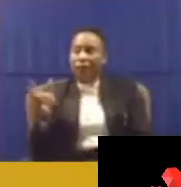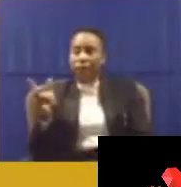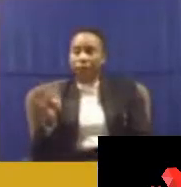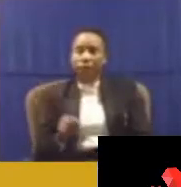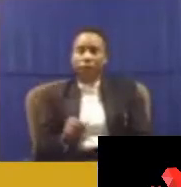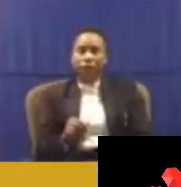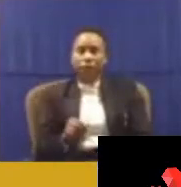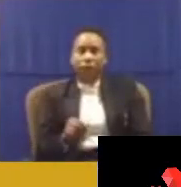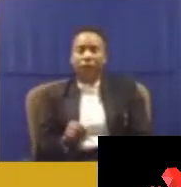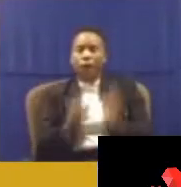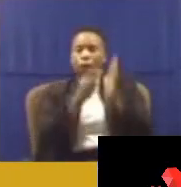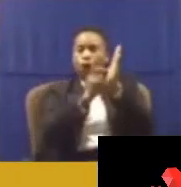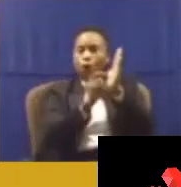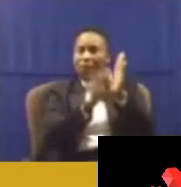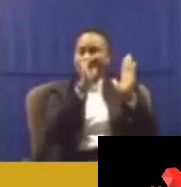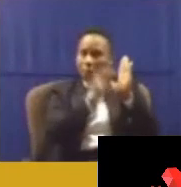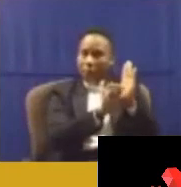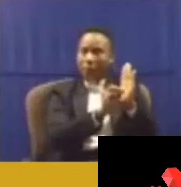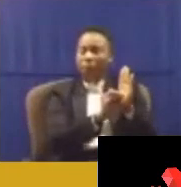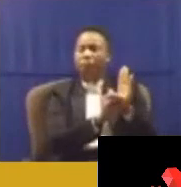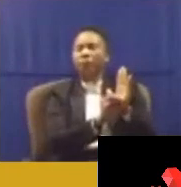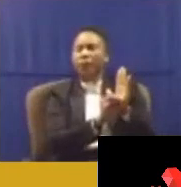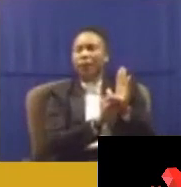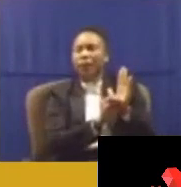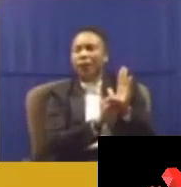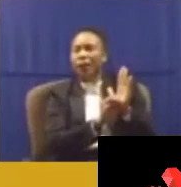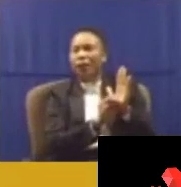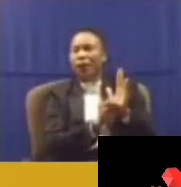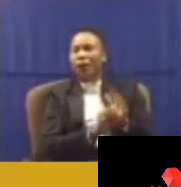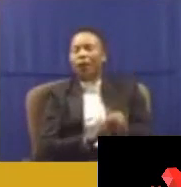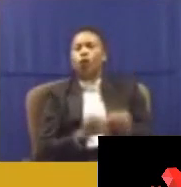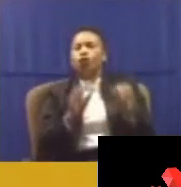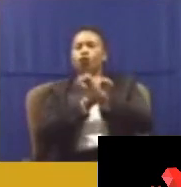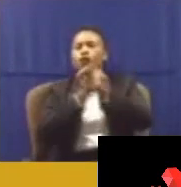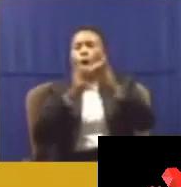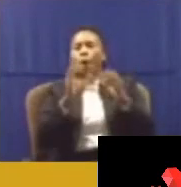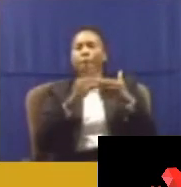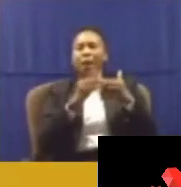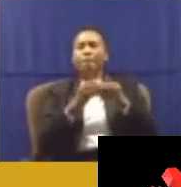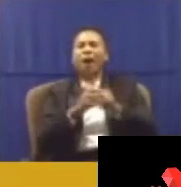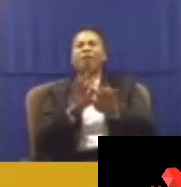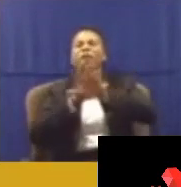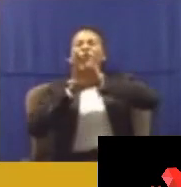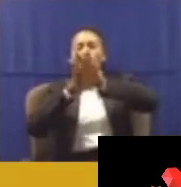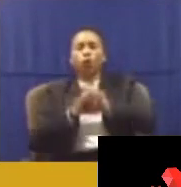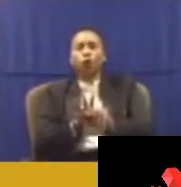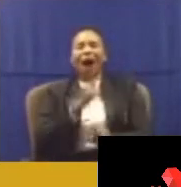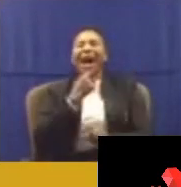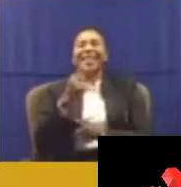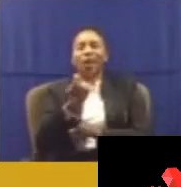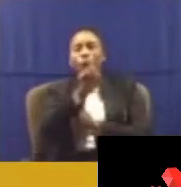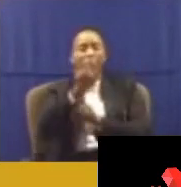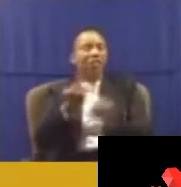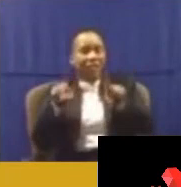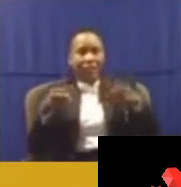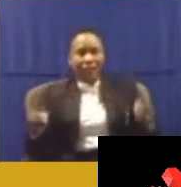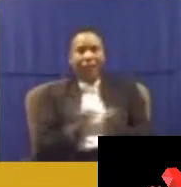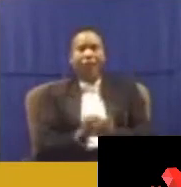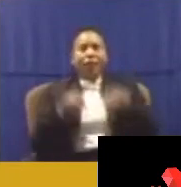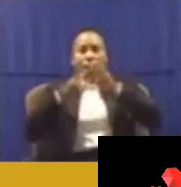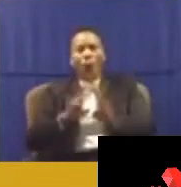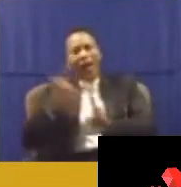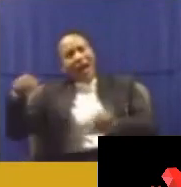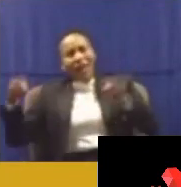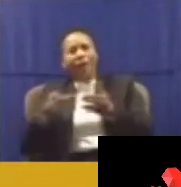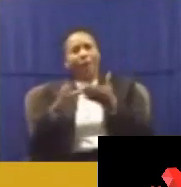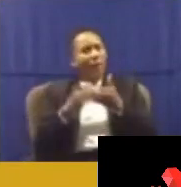against the very rules which you are actually talking. There is no member who can be forced to answer a question the way other members